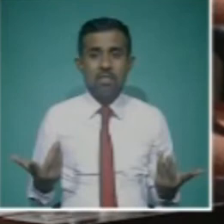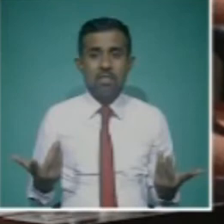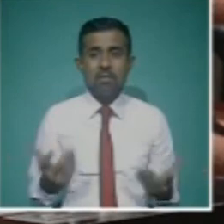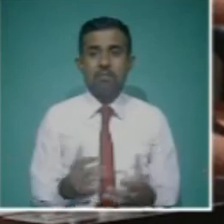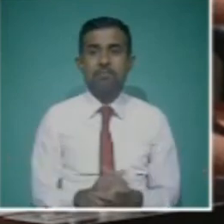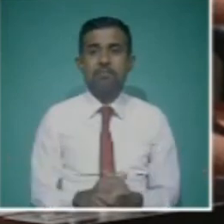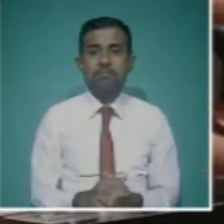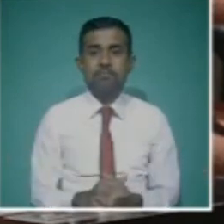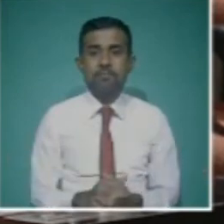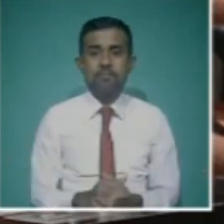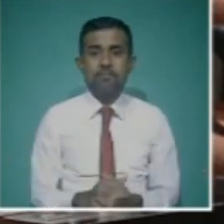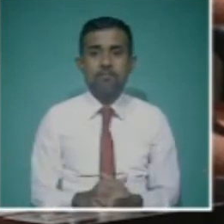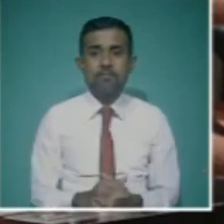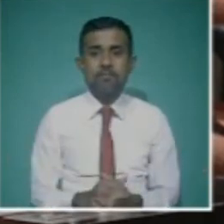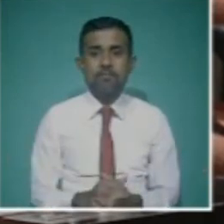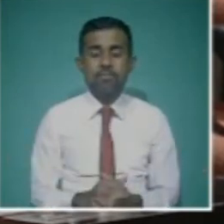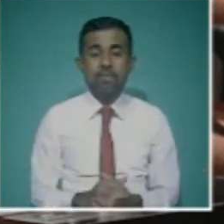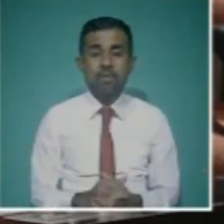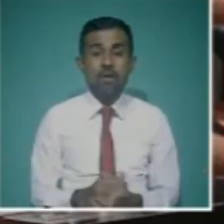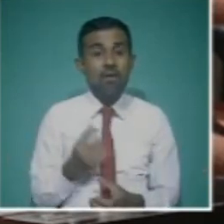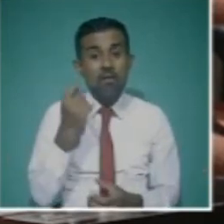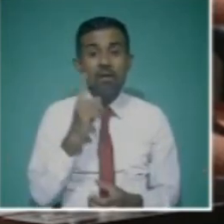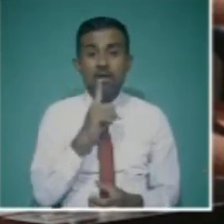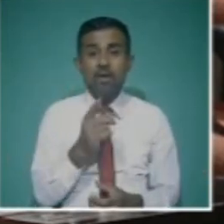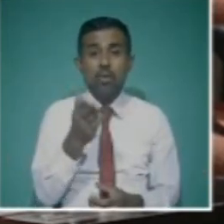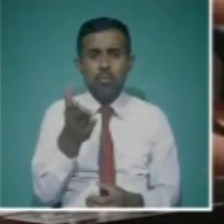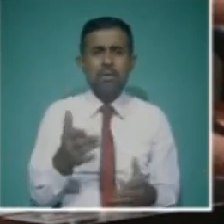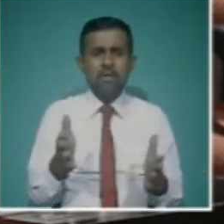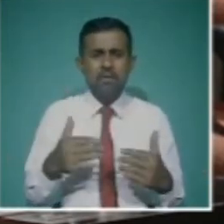And that means you will have to spend much more for defense. Is that what you want?